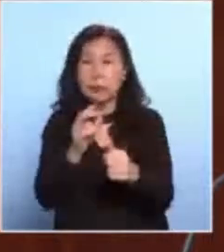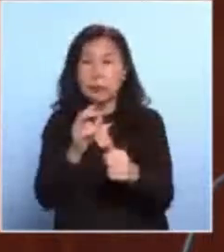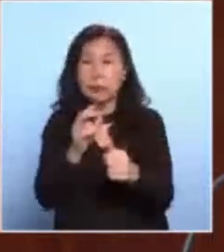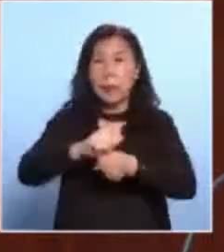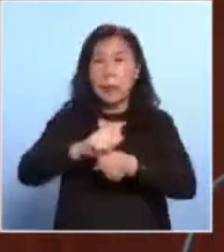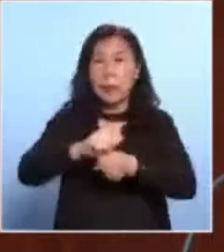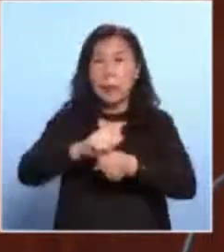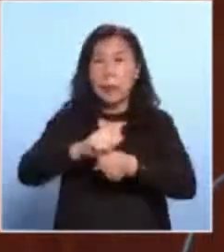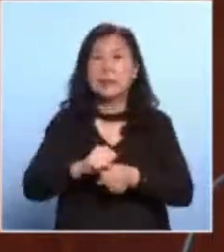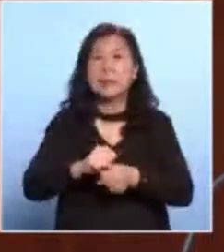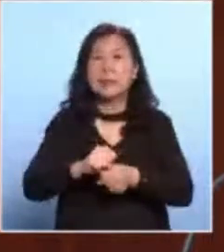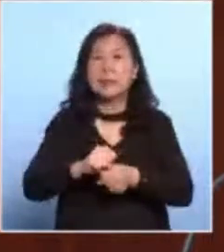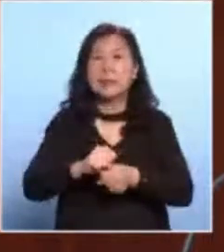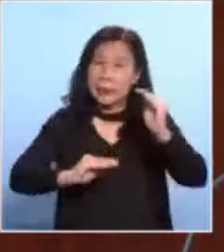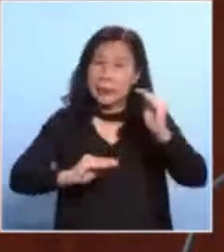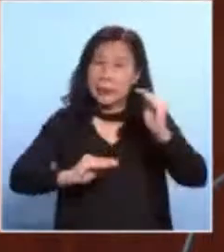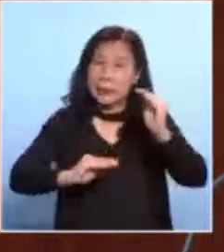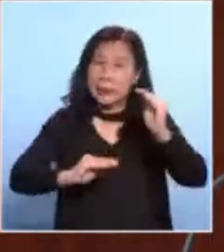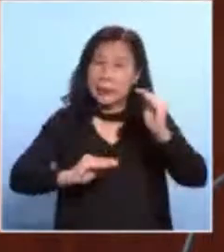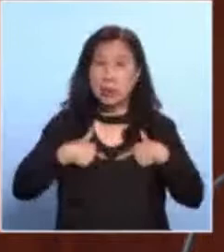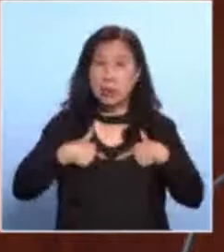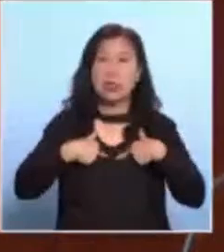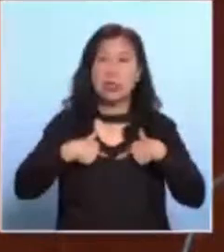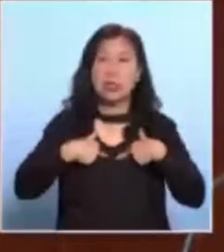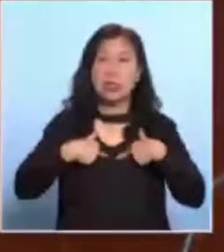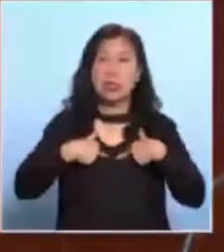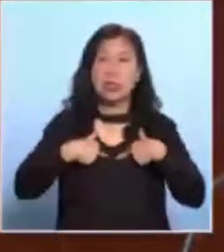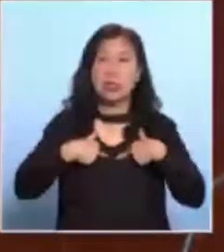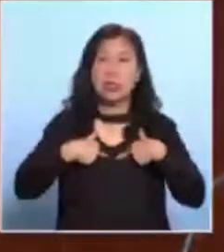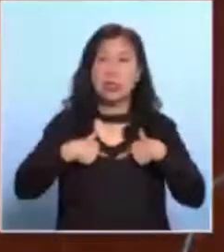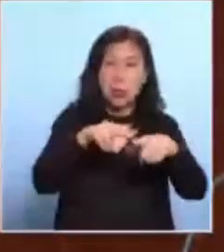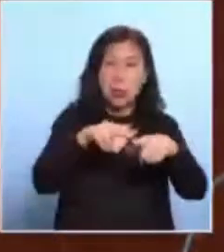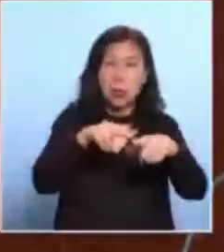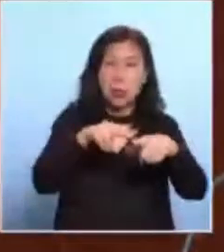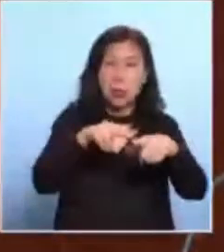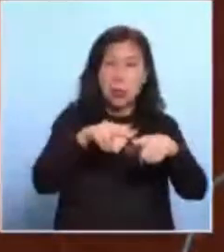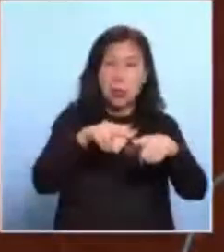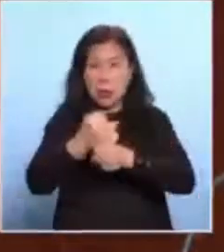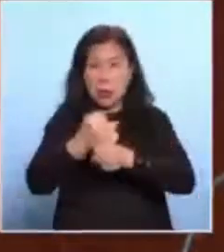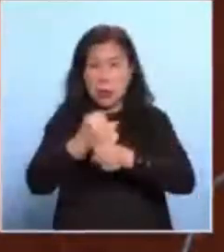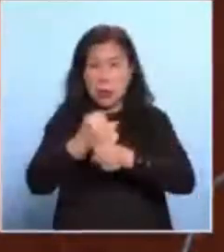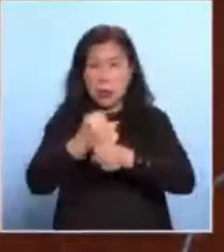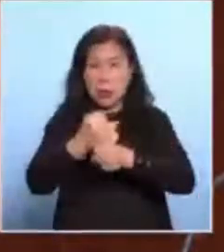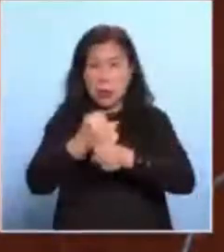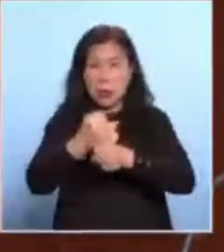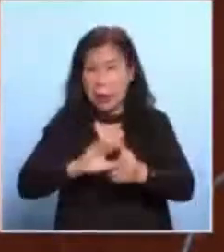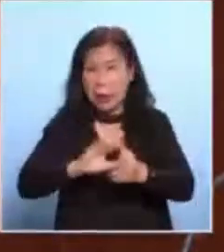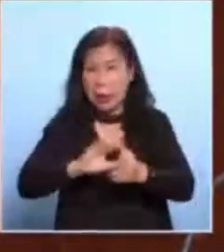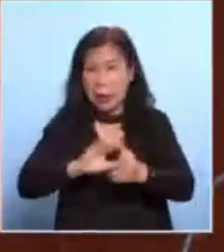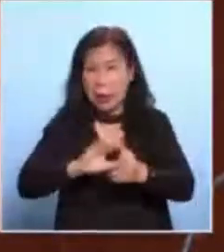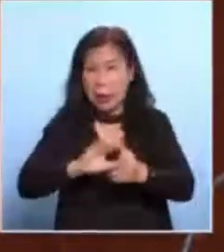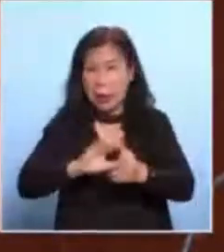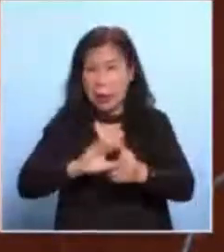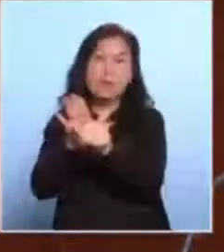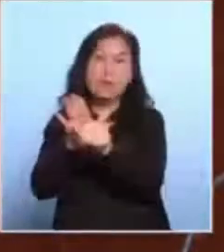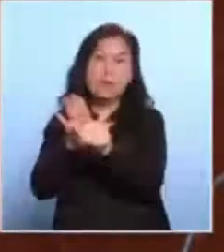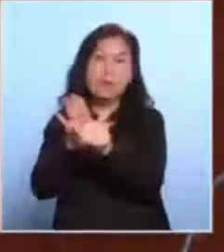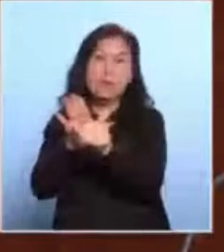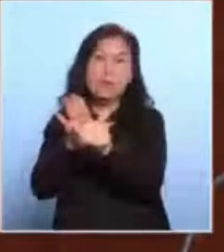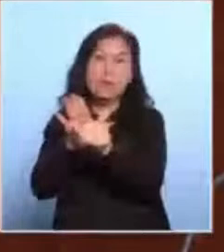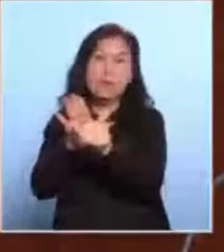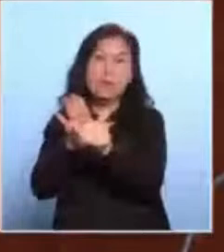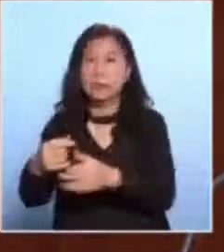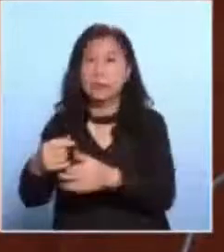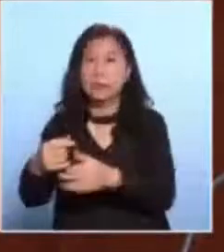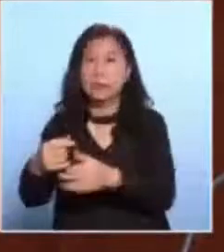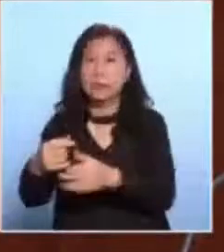also increase service places of the Extended Care Program in day activity centers and the Work Extension Program to enhance